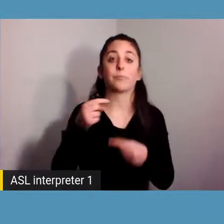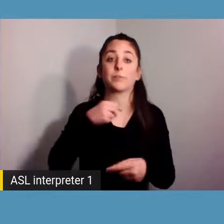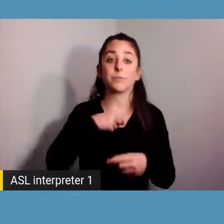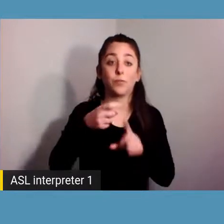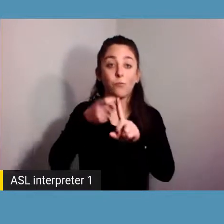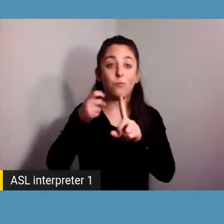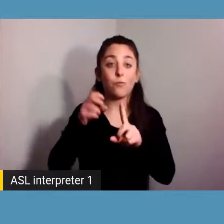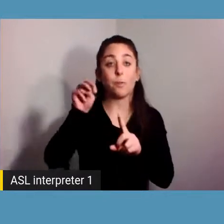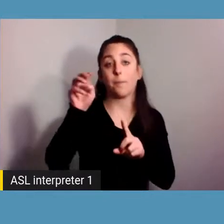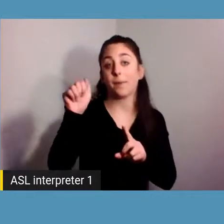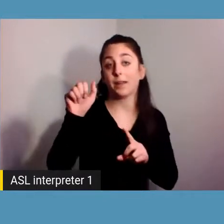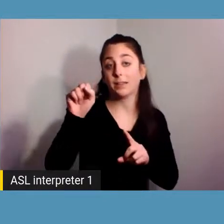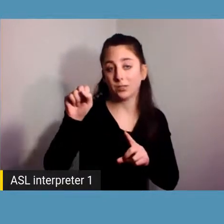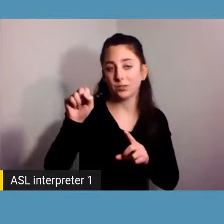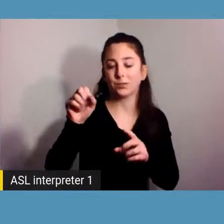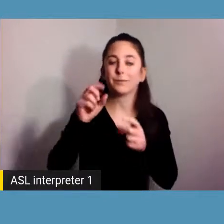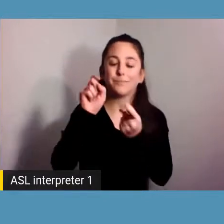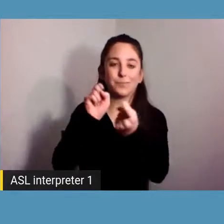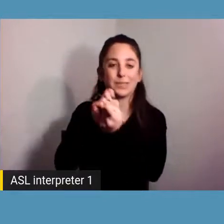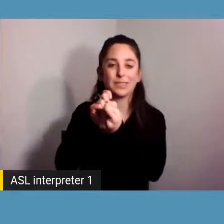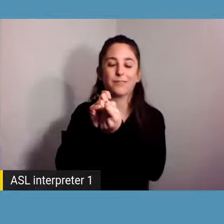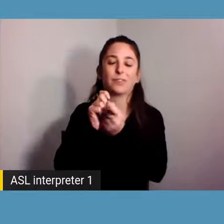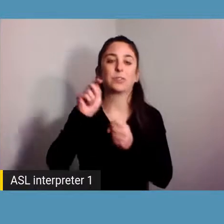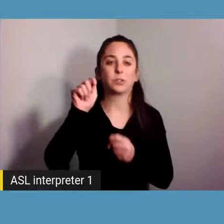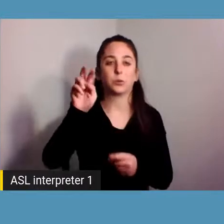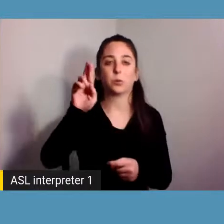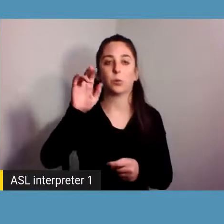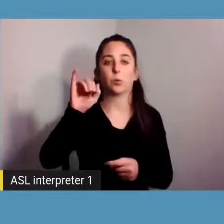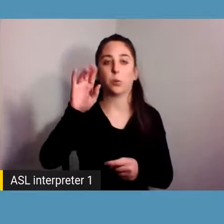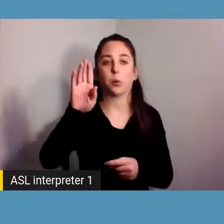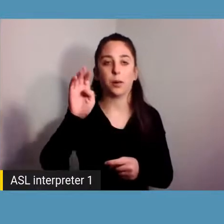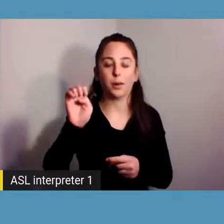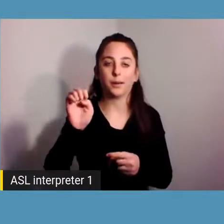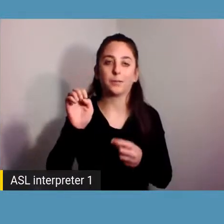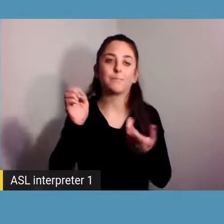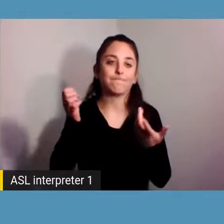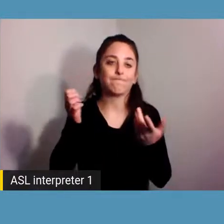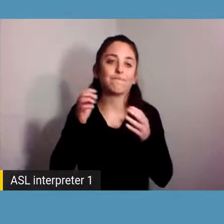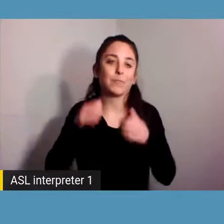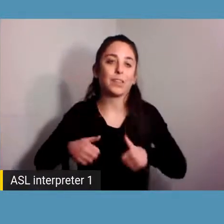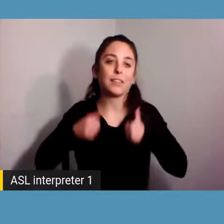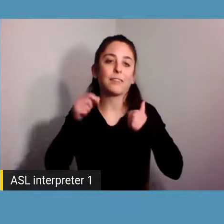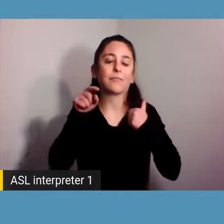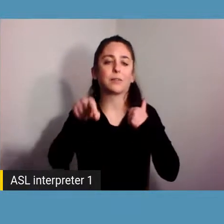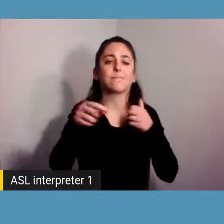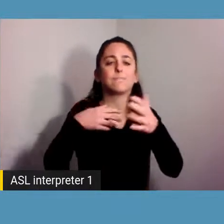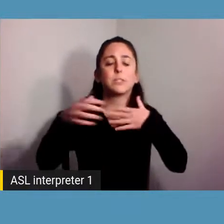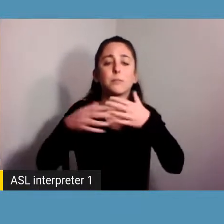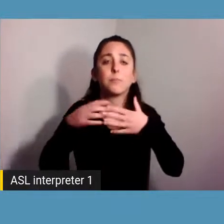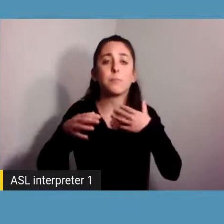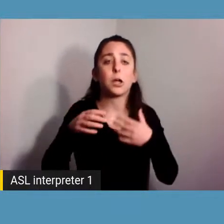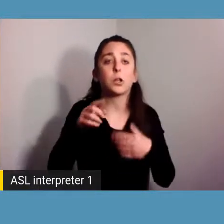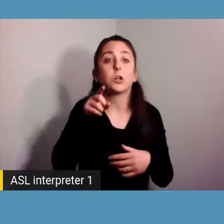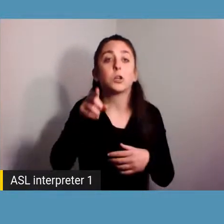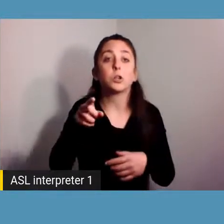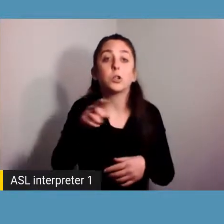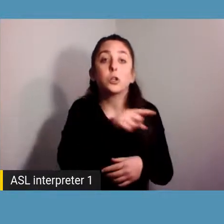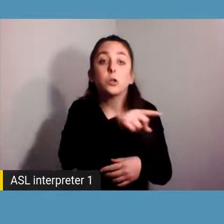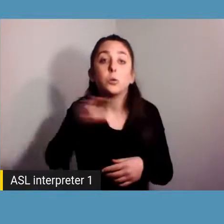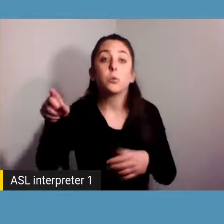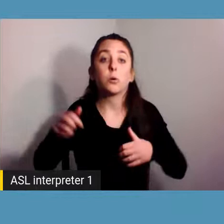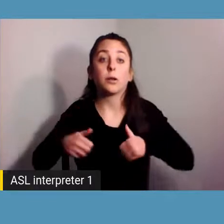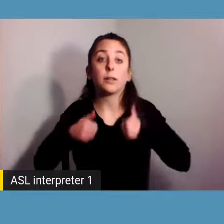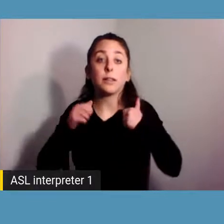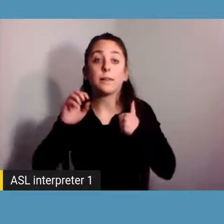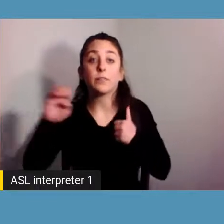historical homelands of the Massachusetts peoples. Wherever we are, let us acknowledge all indigenous nations as living communities, their